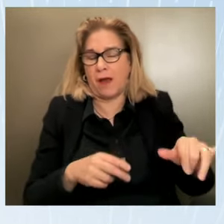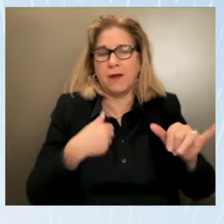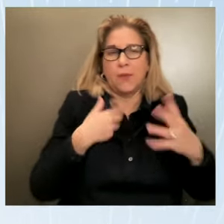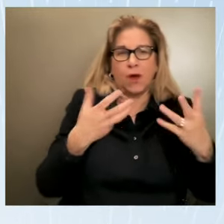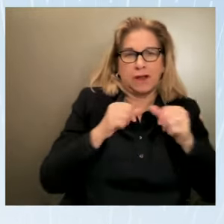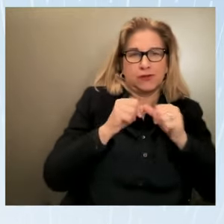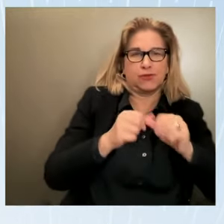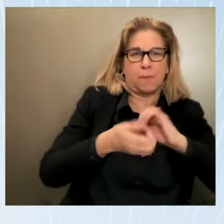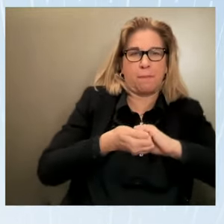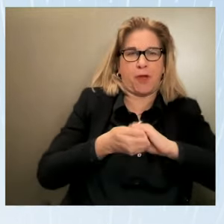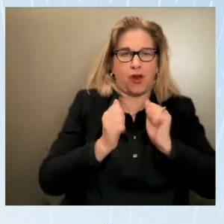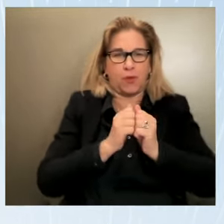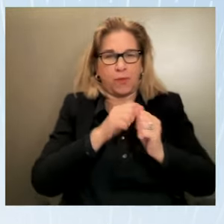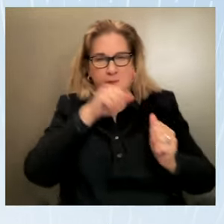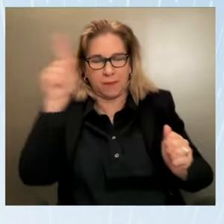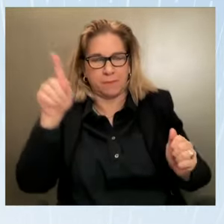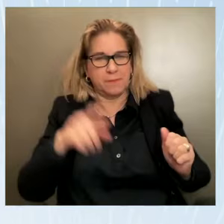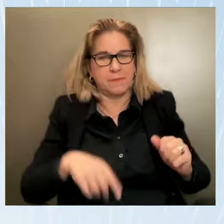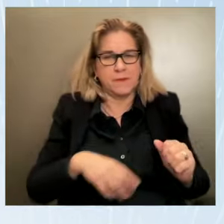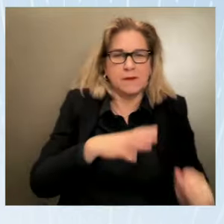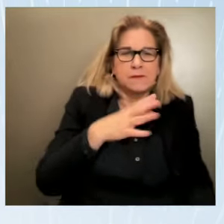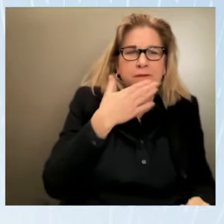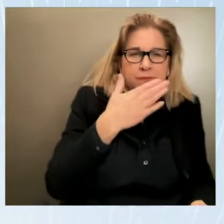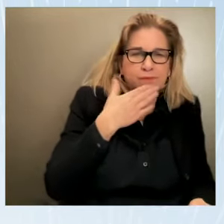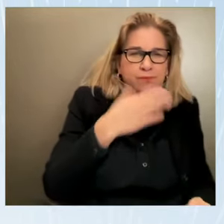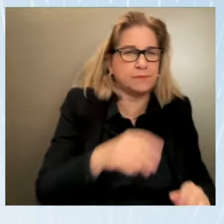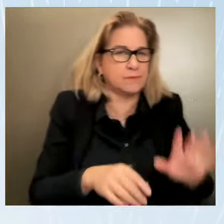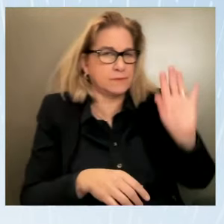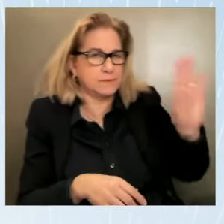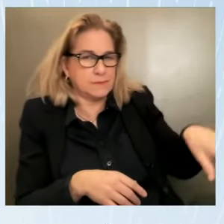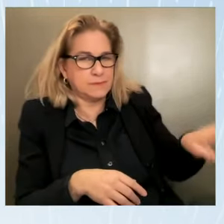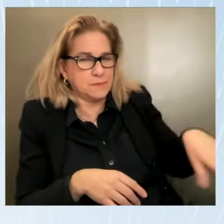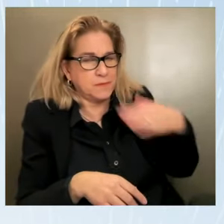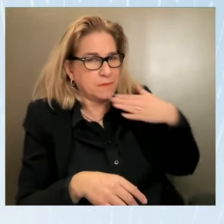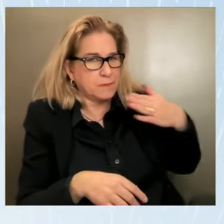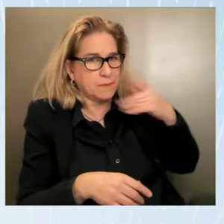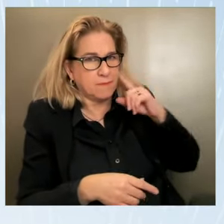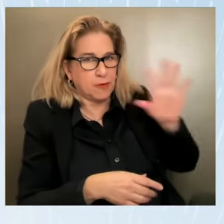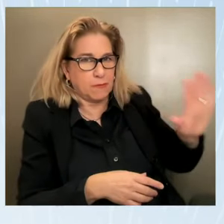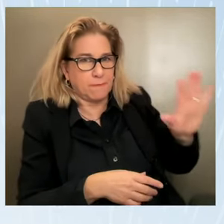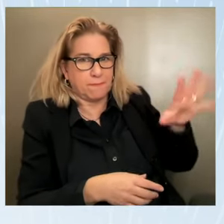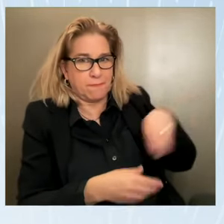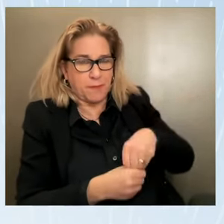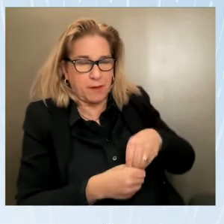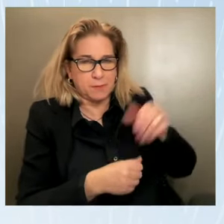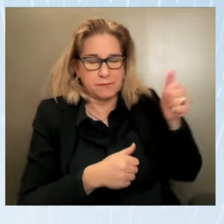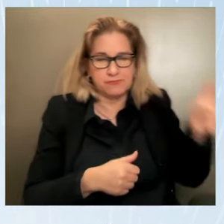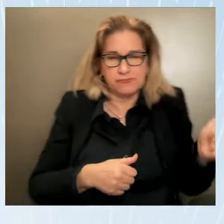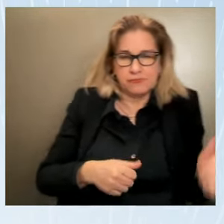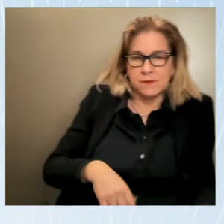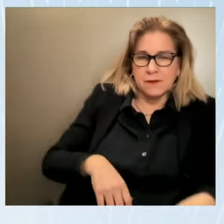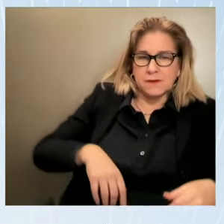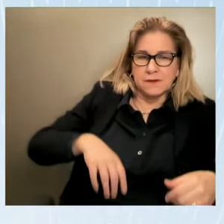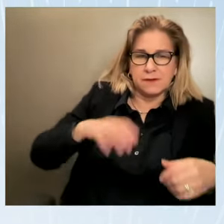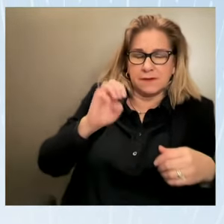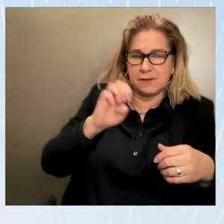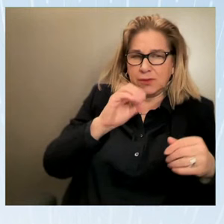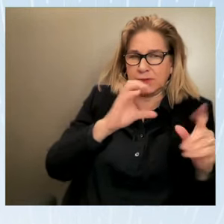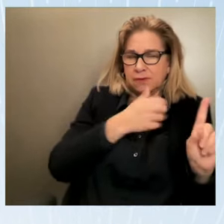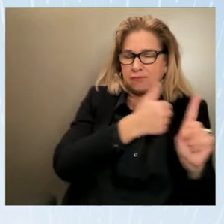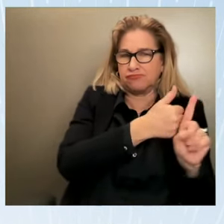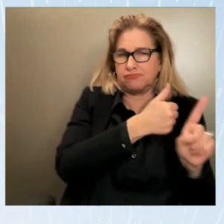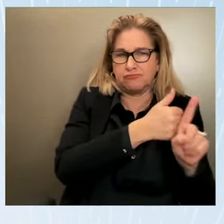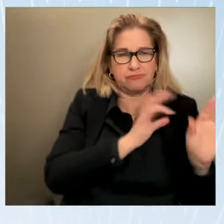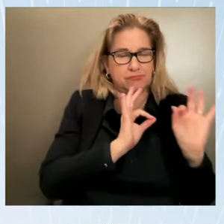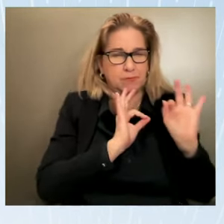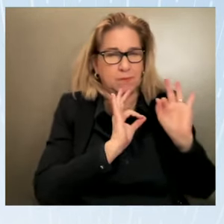leadership role that you've been playing and that the commission has been playing in dealing with this.